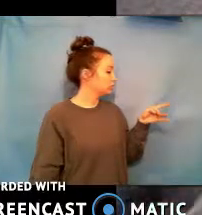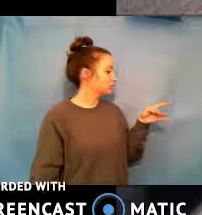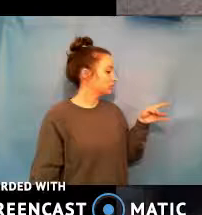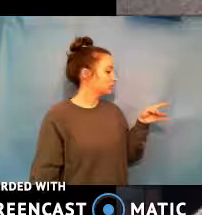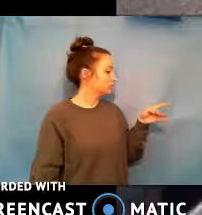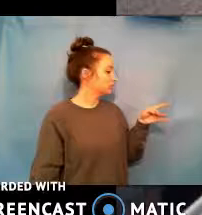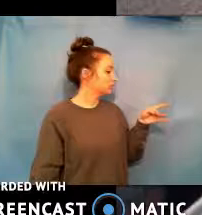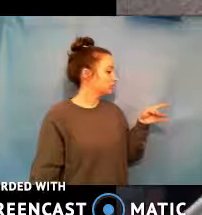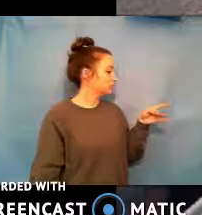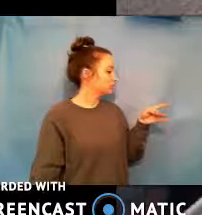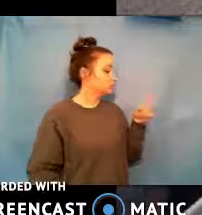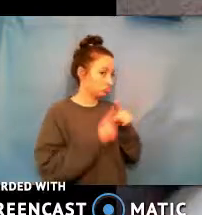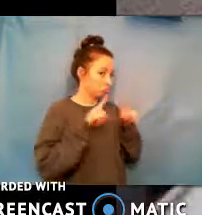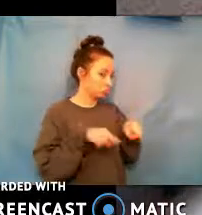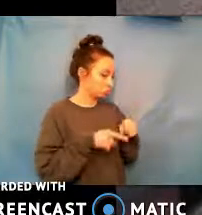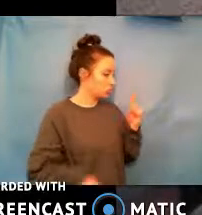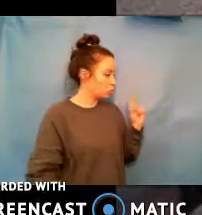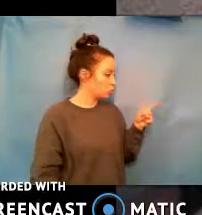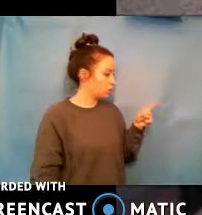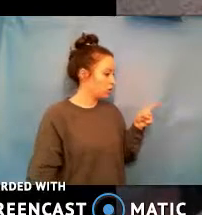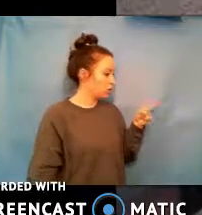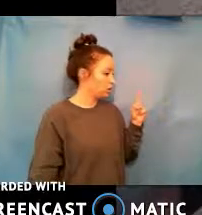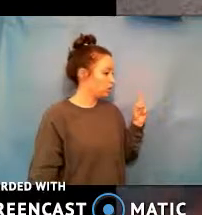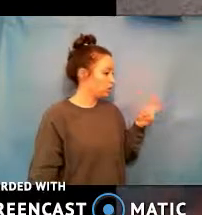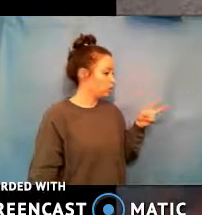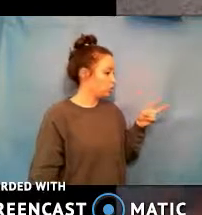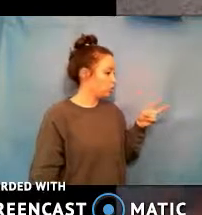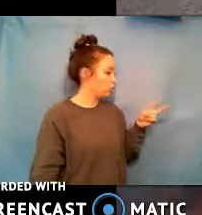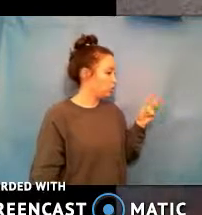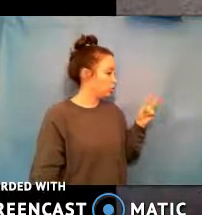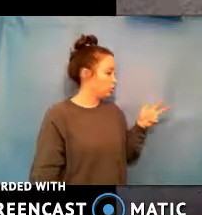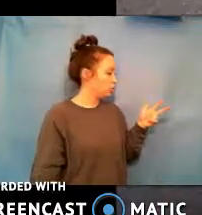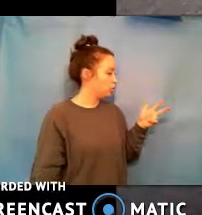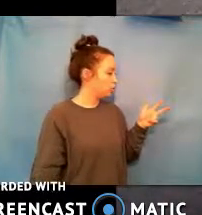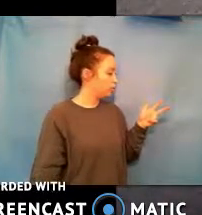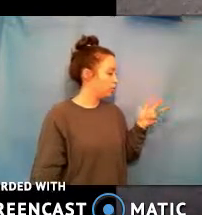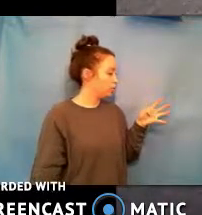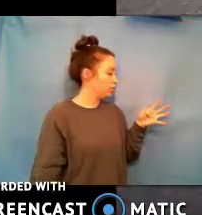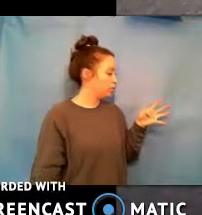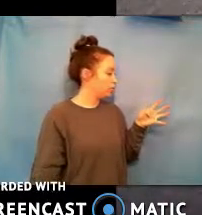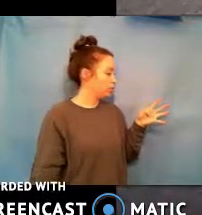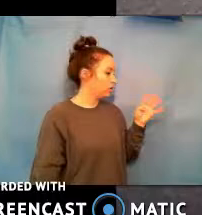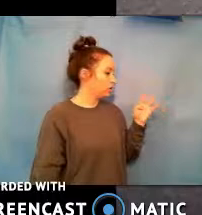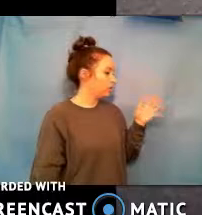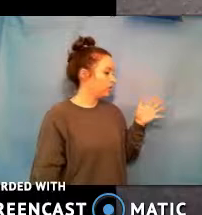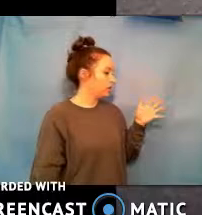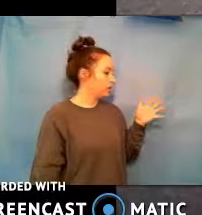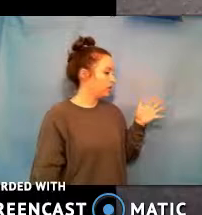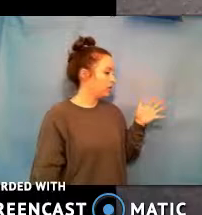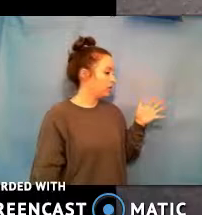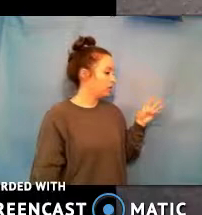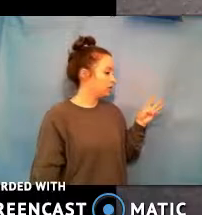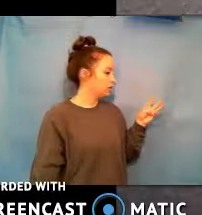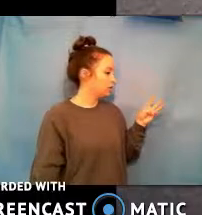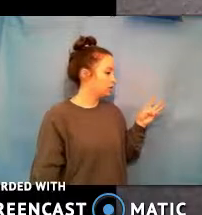I'm going to draw triangles this time, 7 more. 1, 2, 3, 4,